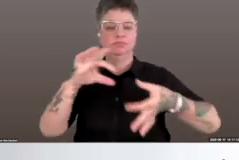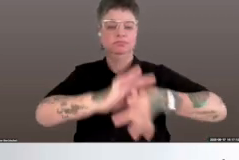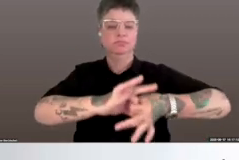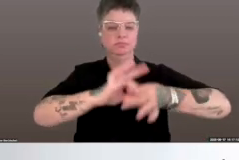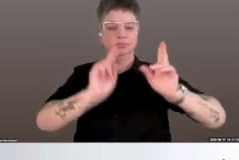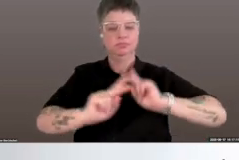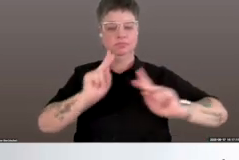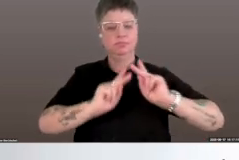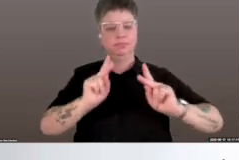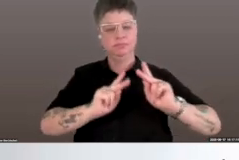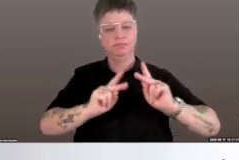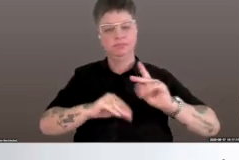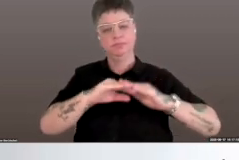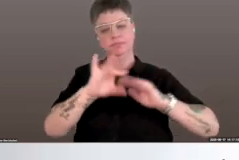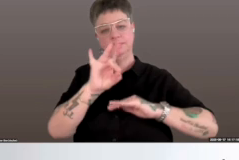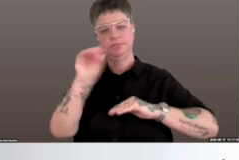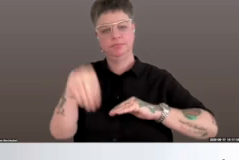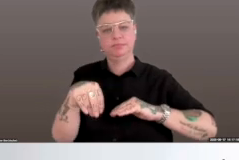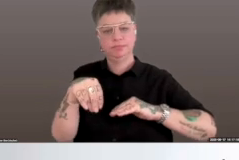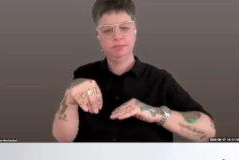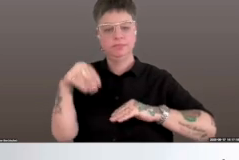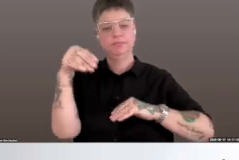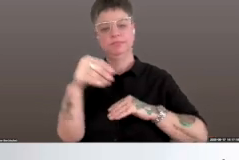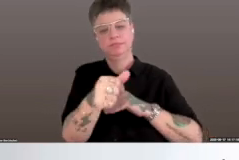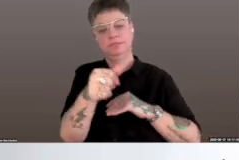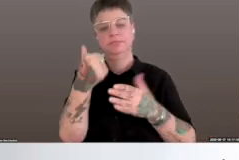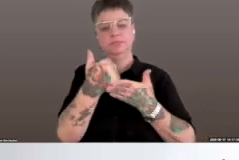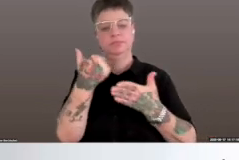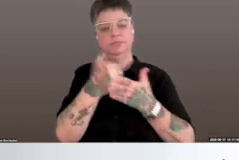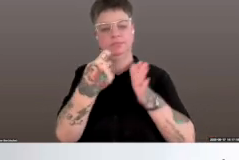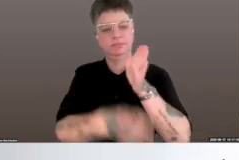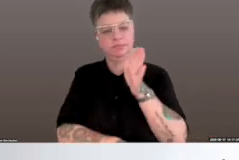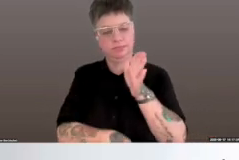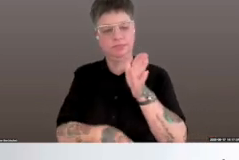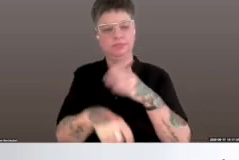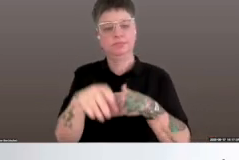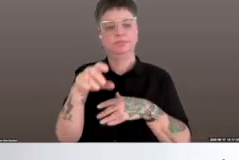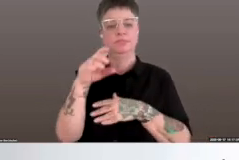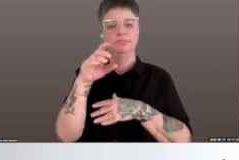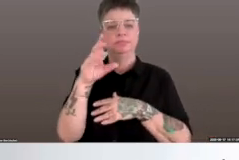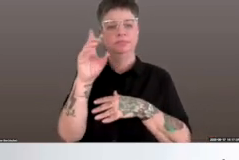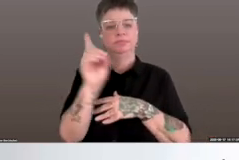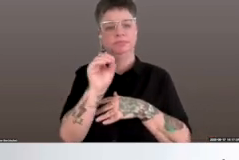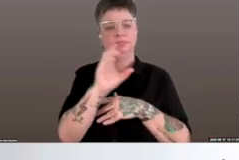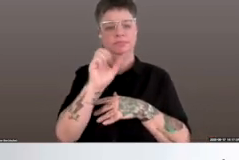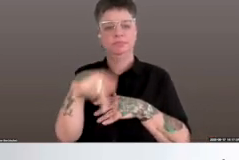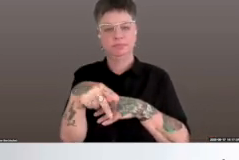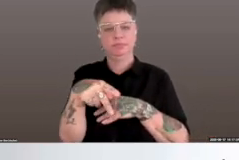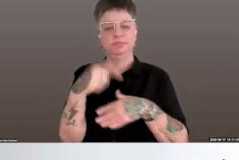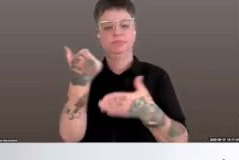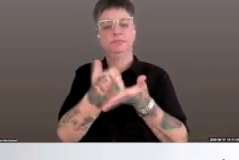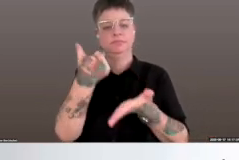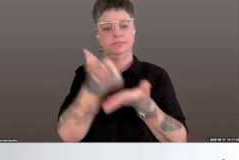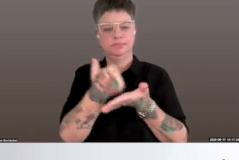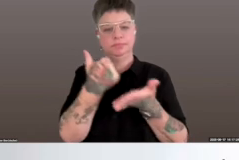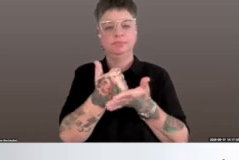loan of 8% and provides incentives towards charging solutions. DCAP is designed to be a complementary option to regional Clean Cars